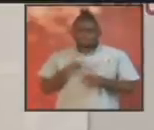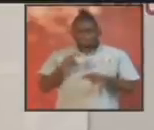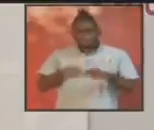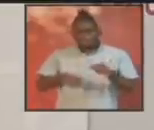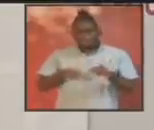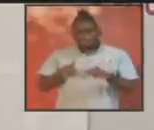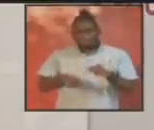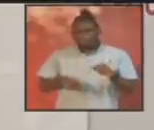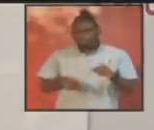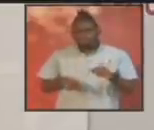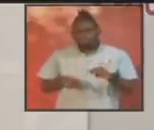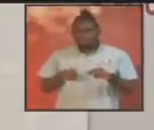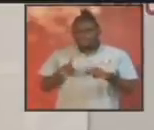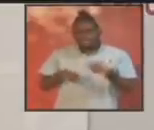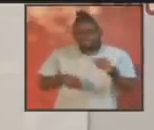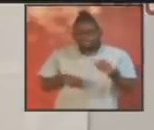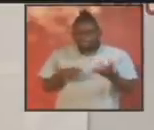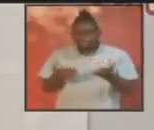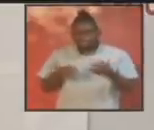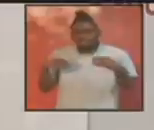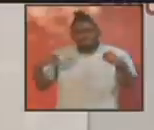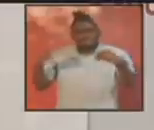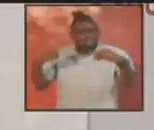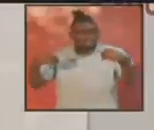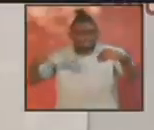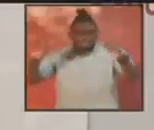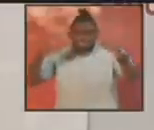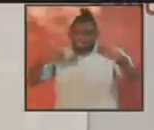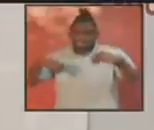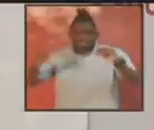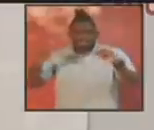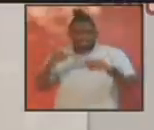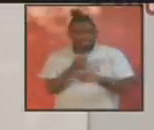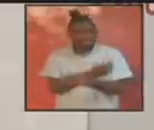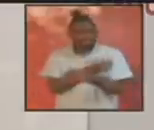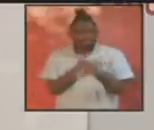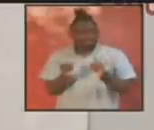accept any further orders for vaccine at this time.